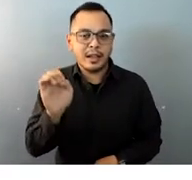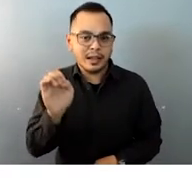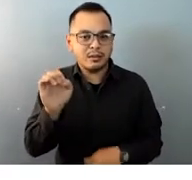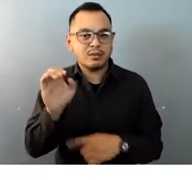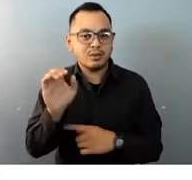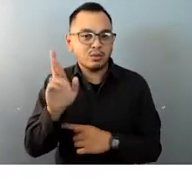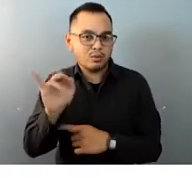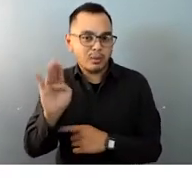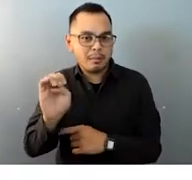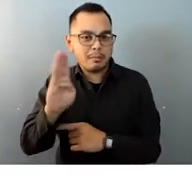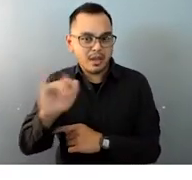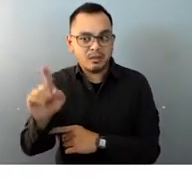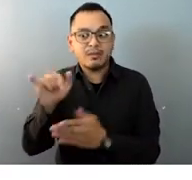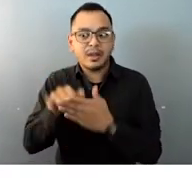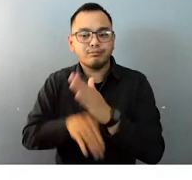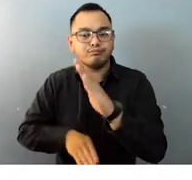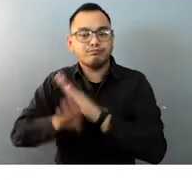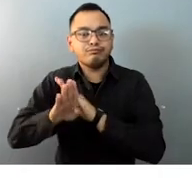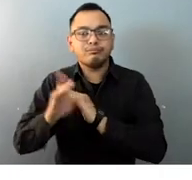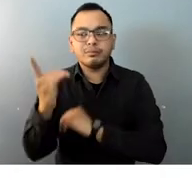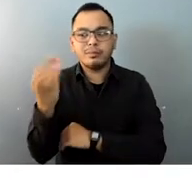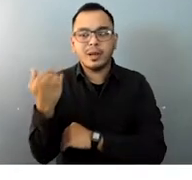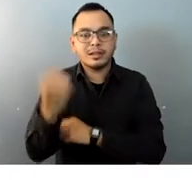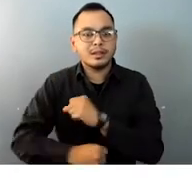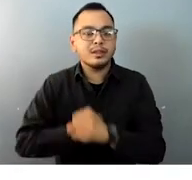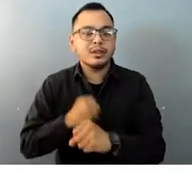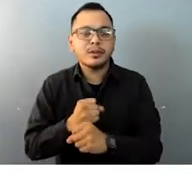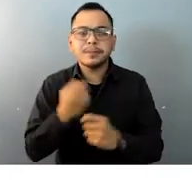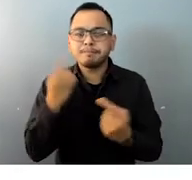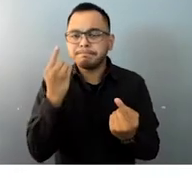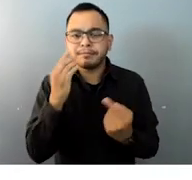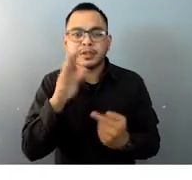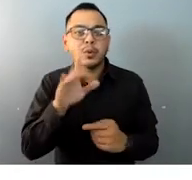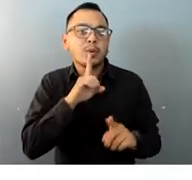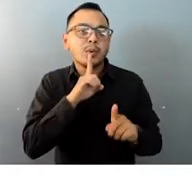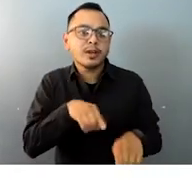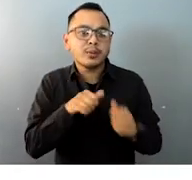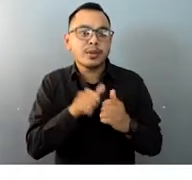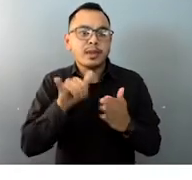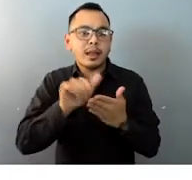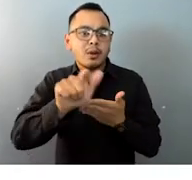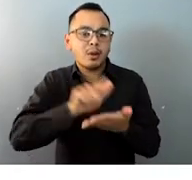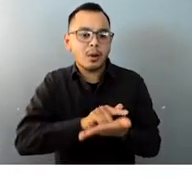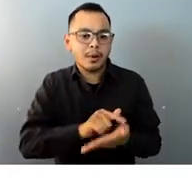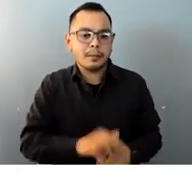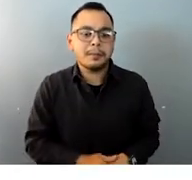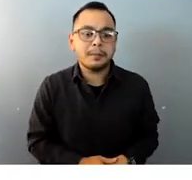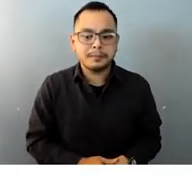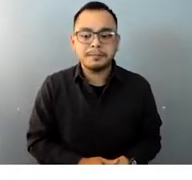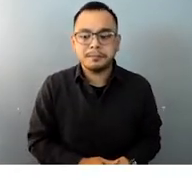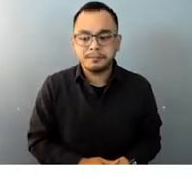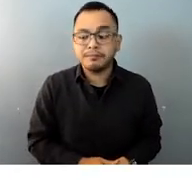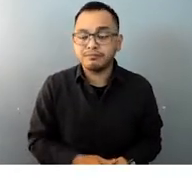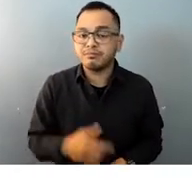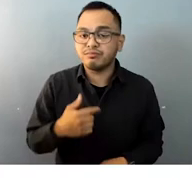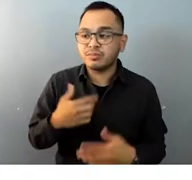anti-Asian violence, which really has spiked over the course of the past year. And I'm just wondering about your reaction to this